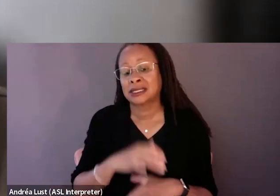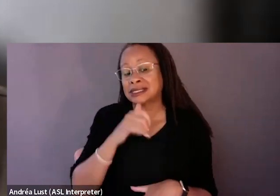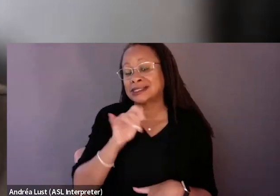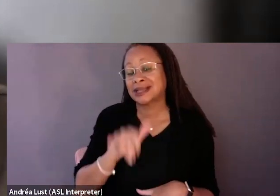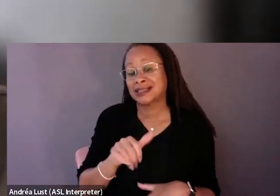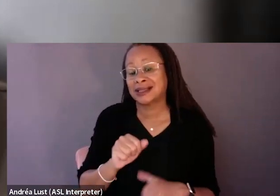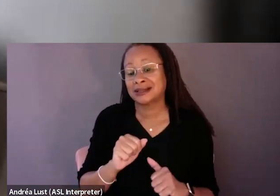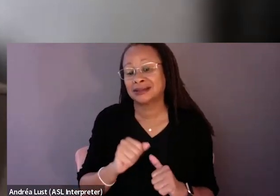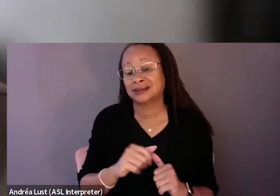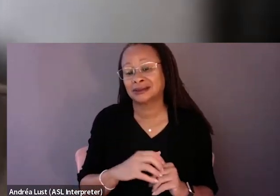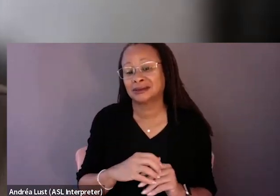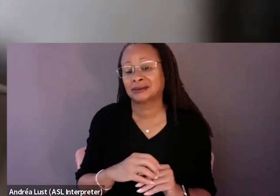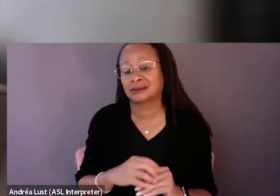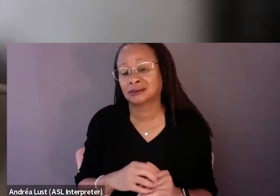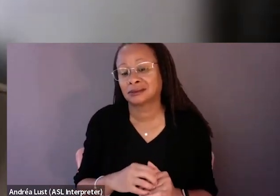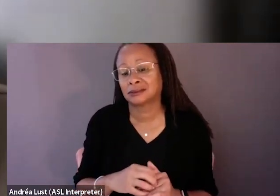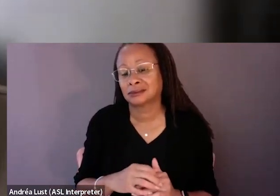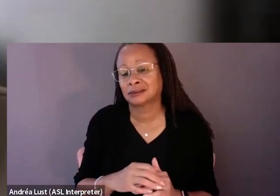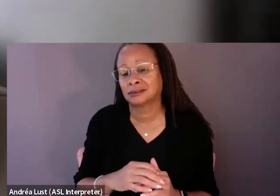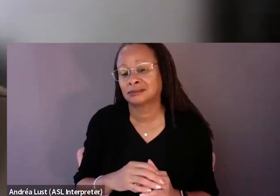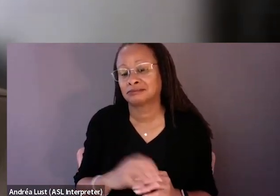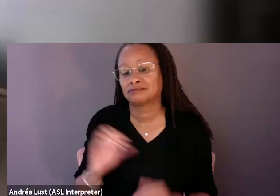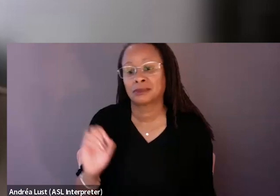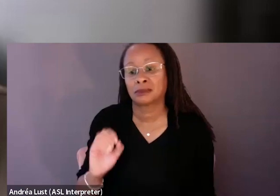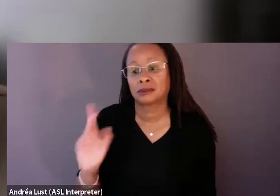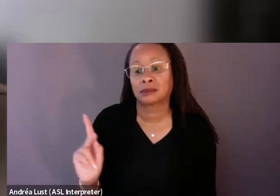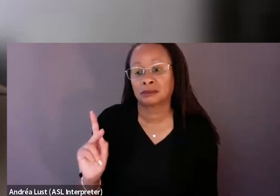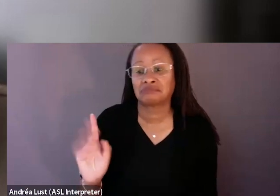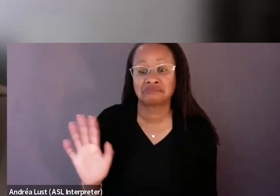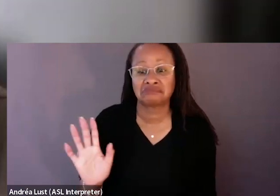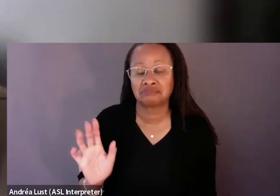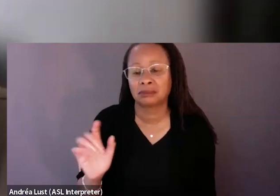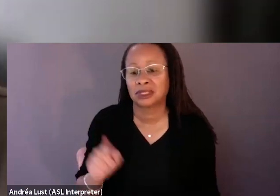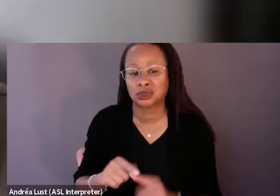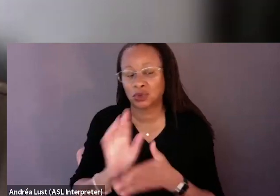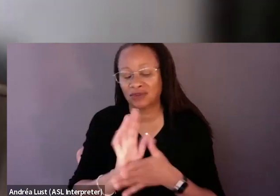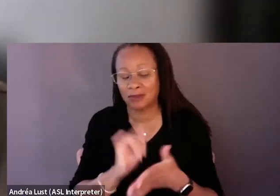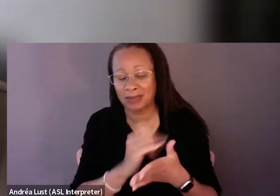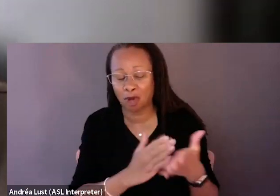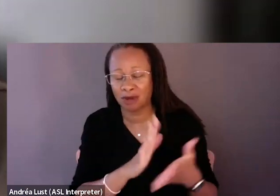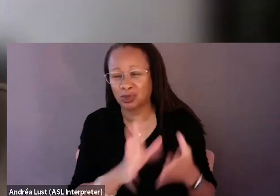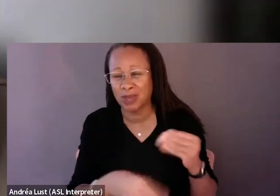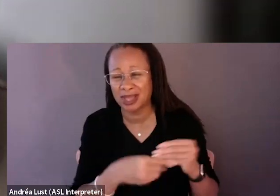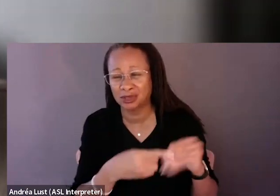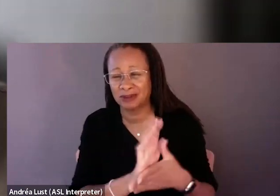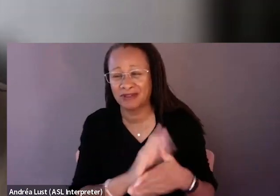um, it's not that okay to film that part, because